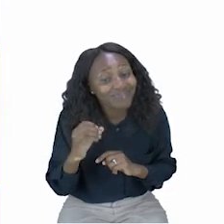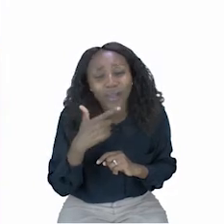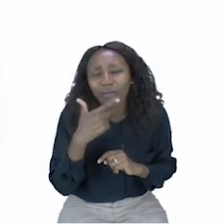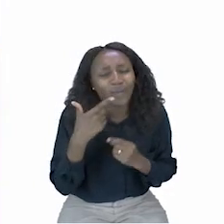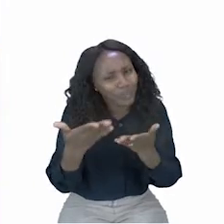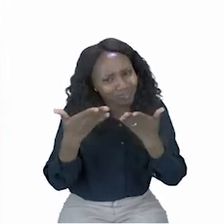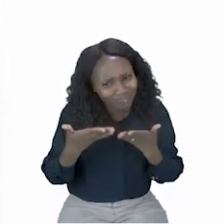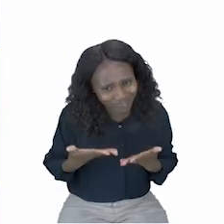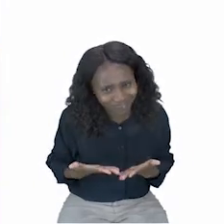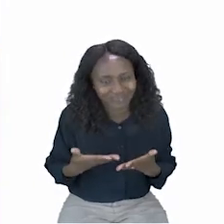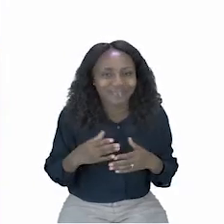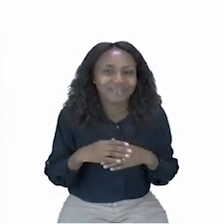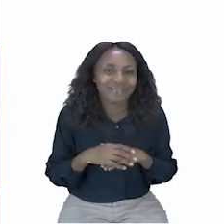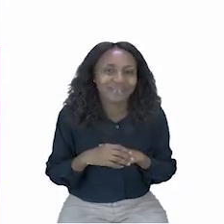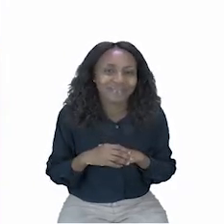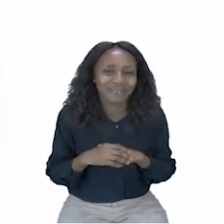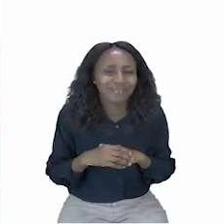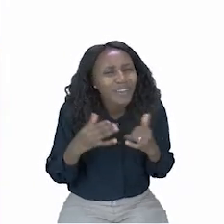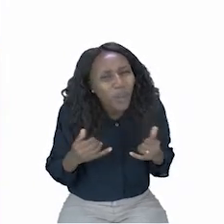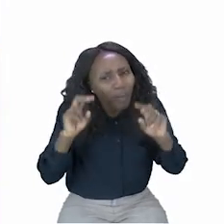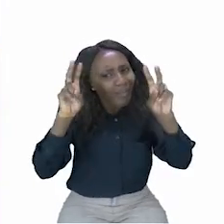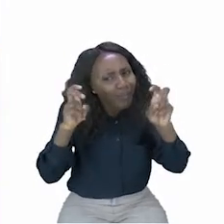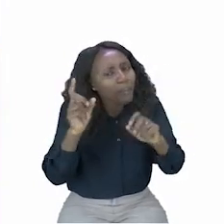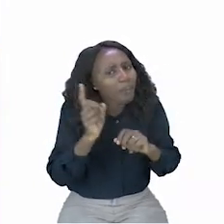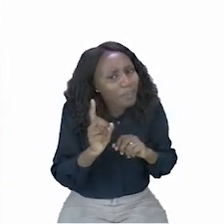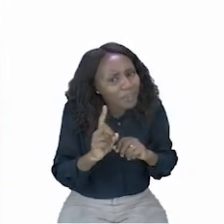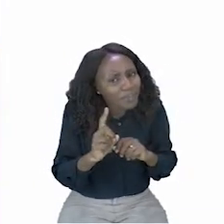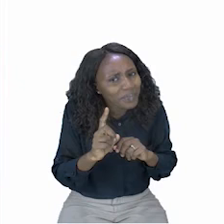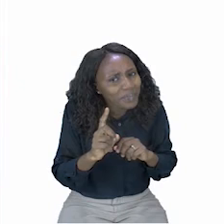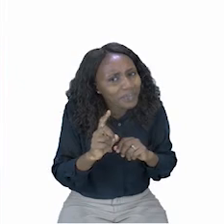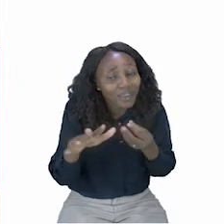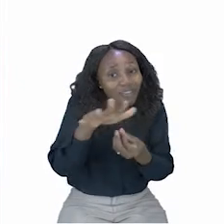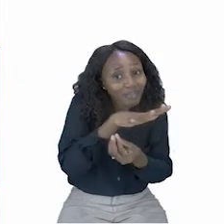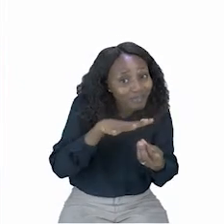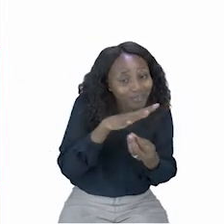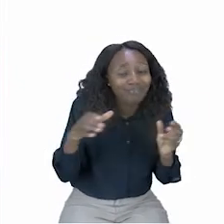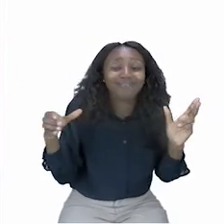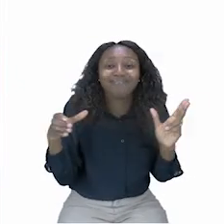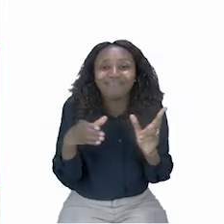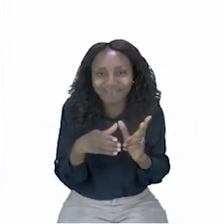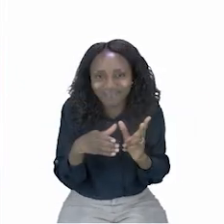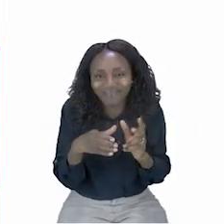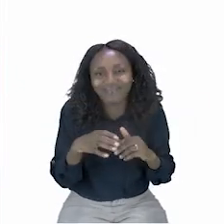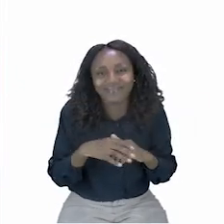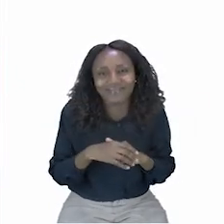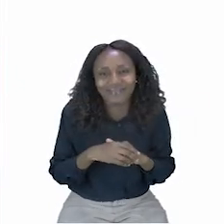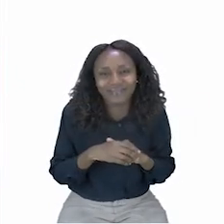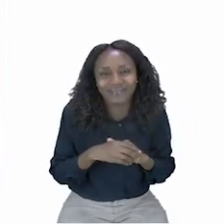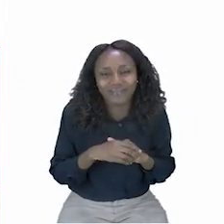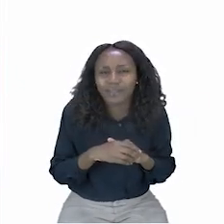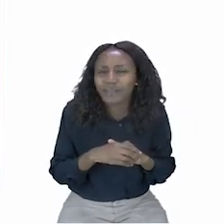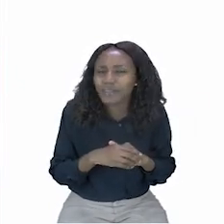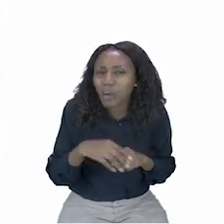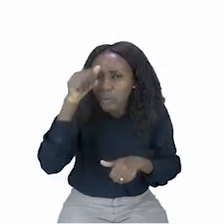for joining me today. Our theme this week is families and communities. But before